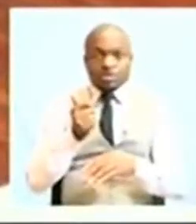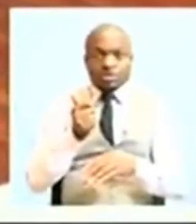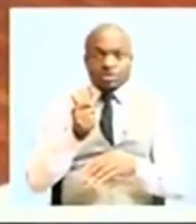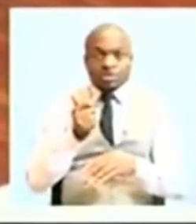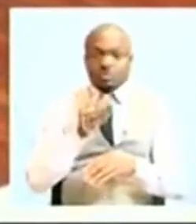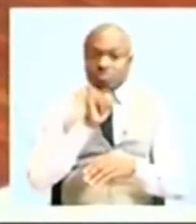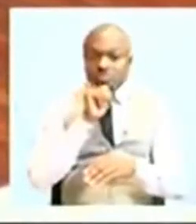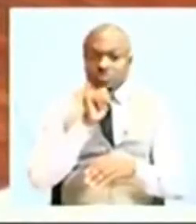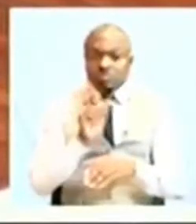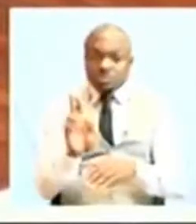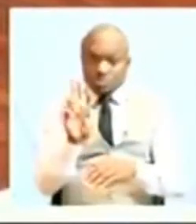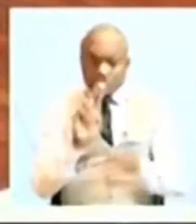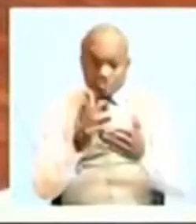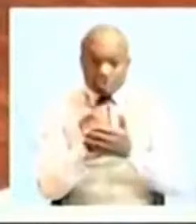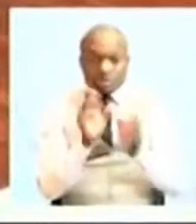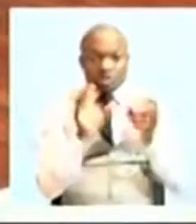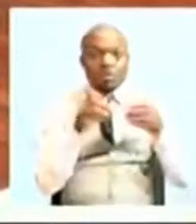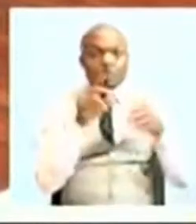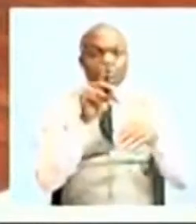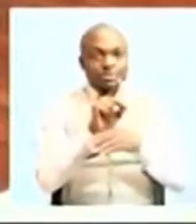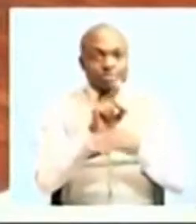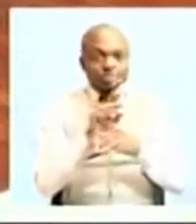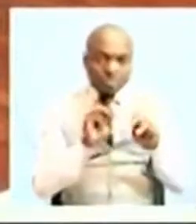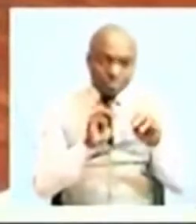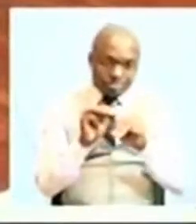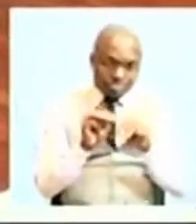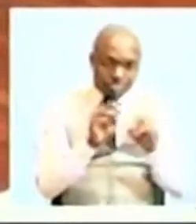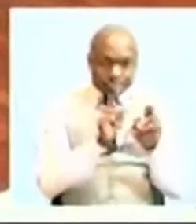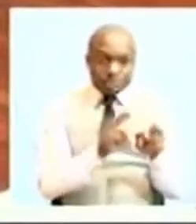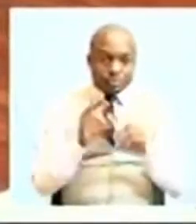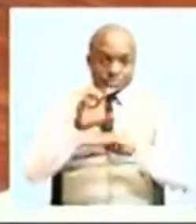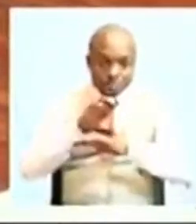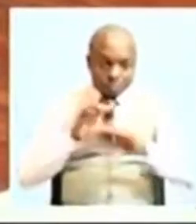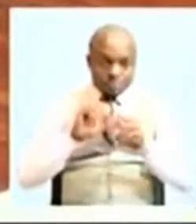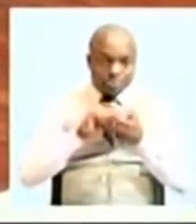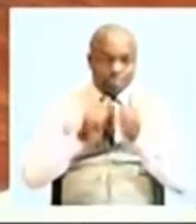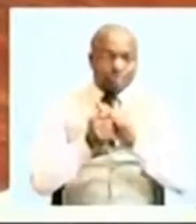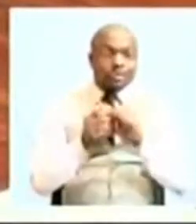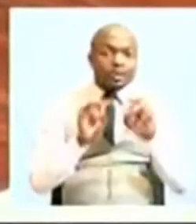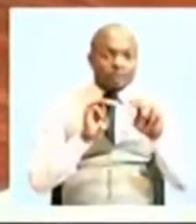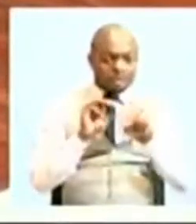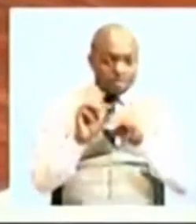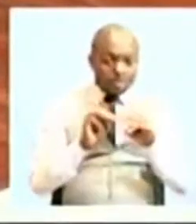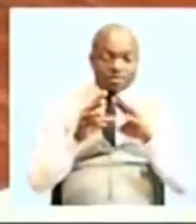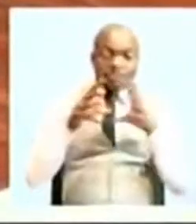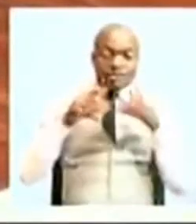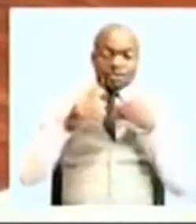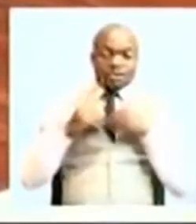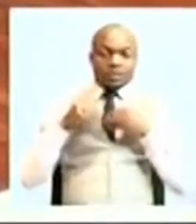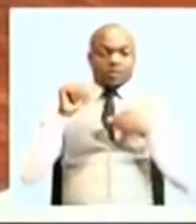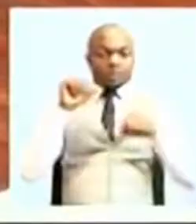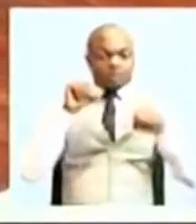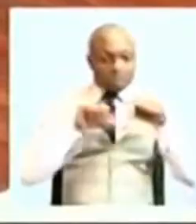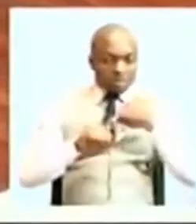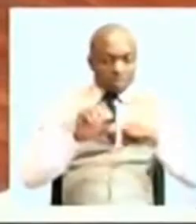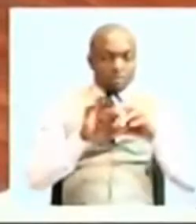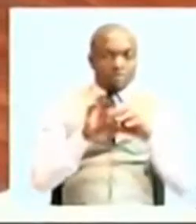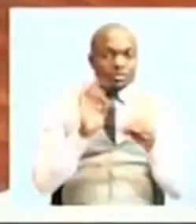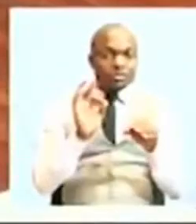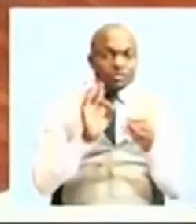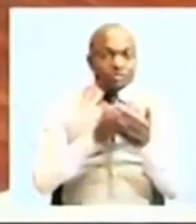projects. Management response, cause of query. Management wishes to acknowledge the audit finding of failure to spend